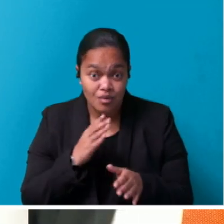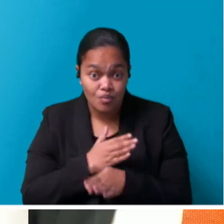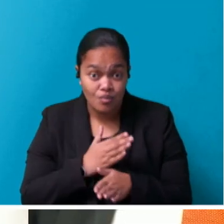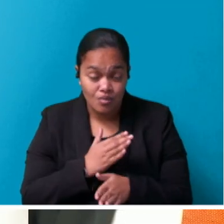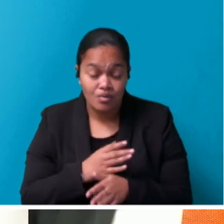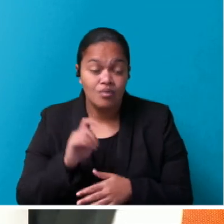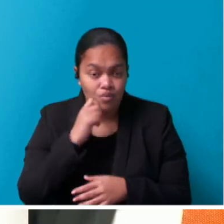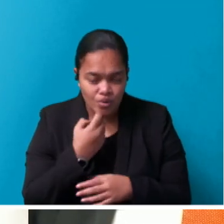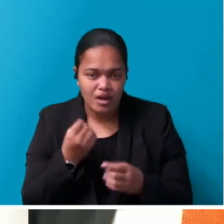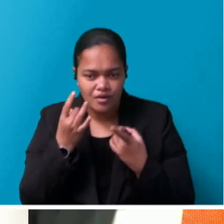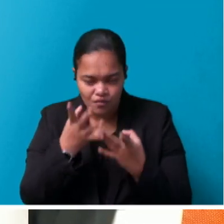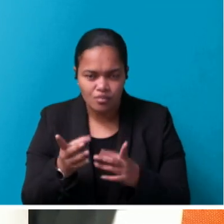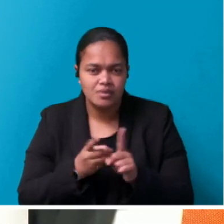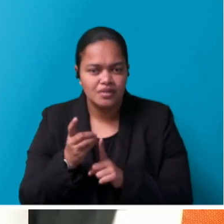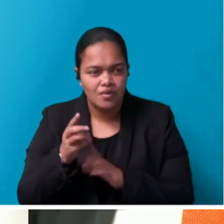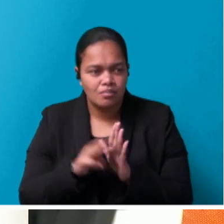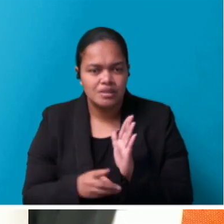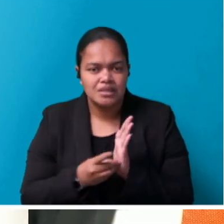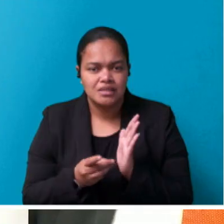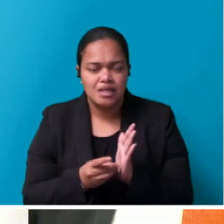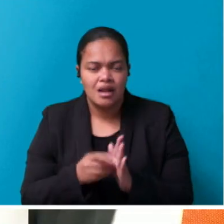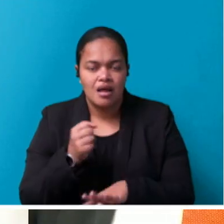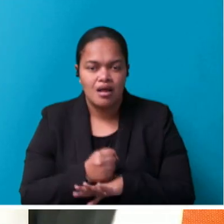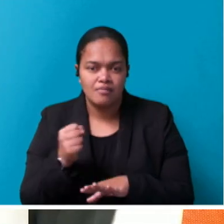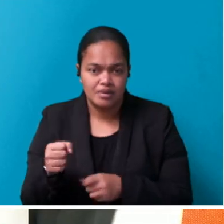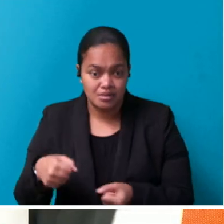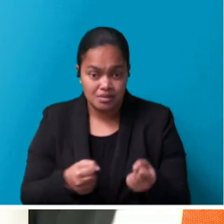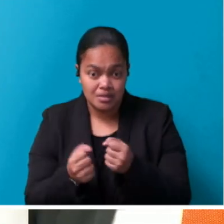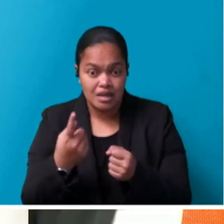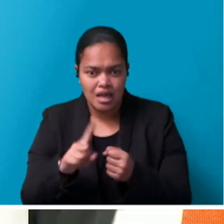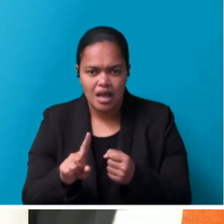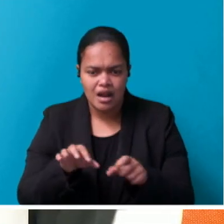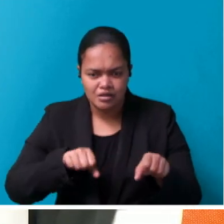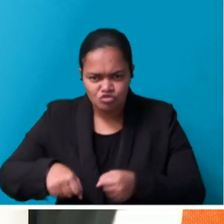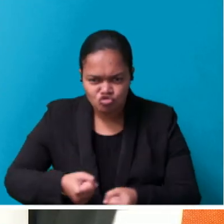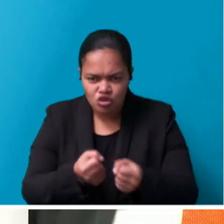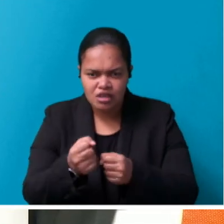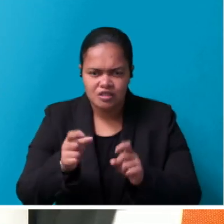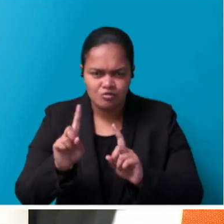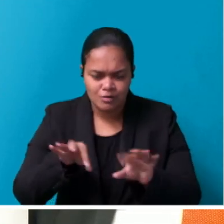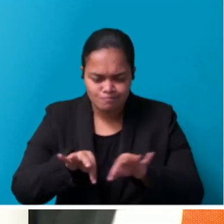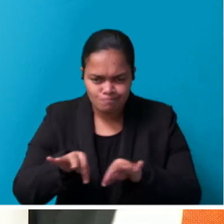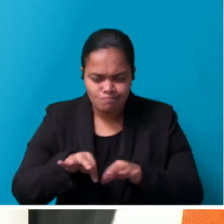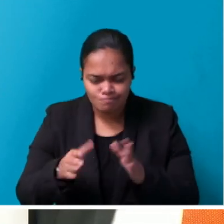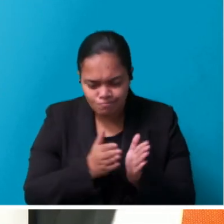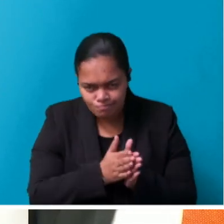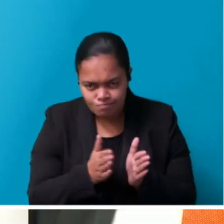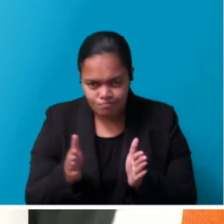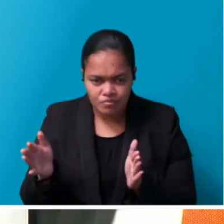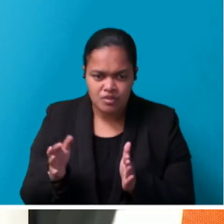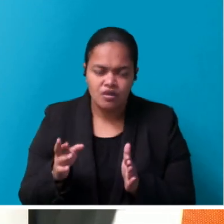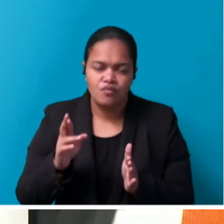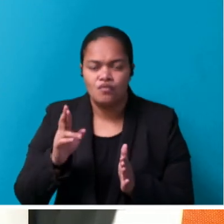will inform the development of a digital government strategy and roadmap, guiding the phased digitization of key